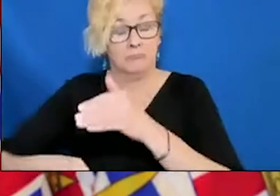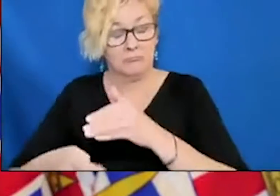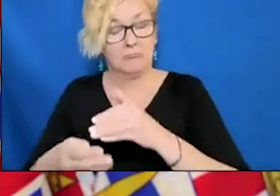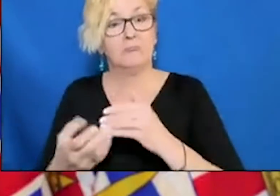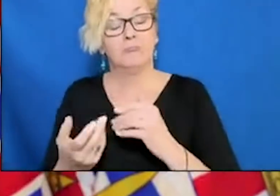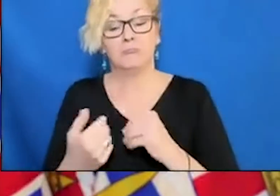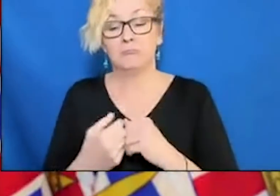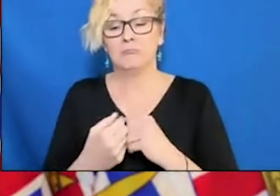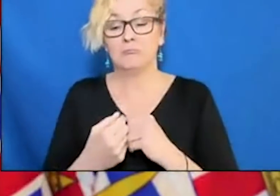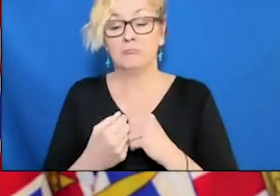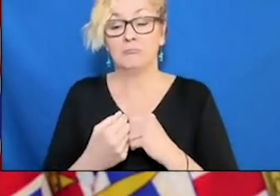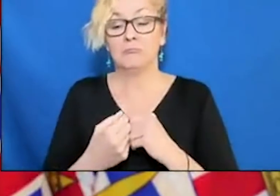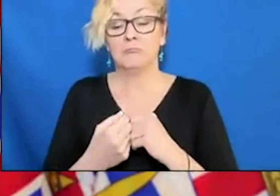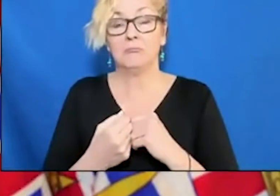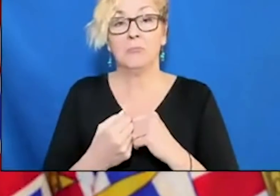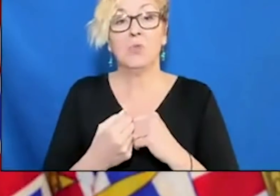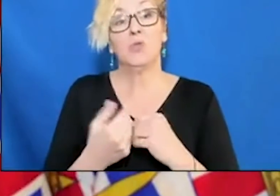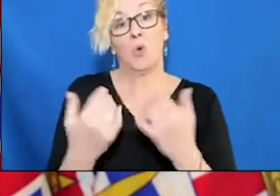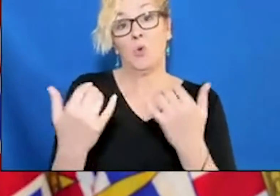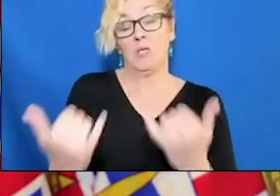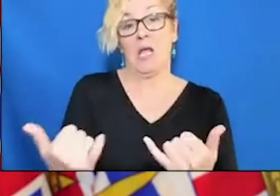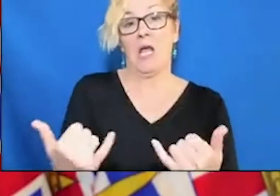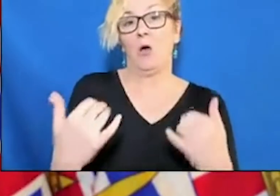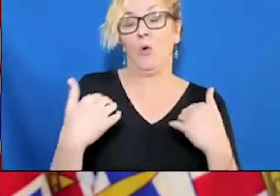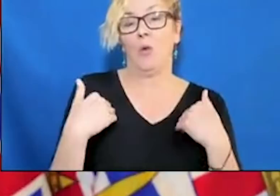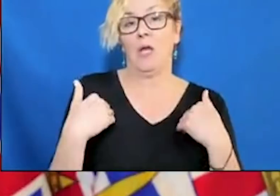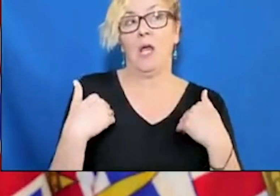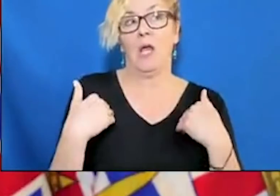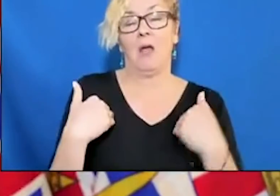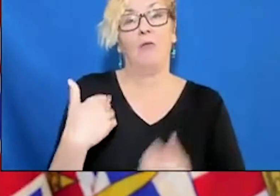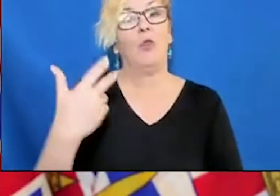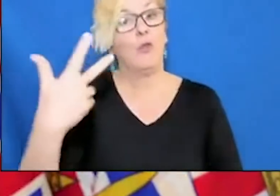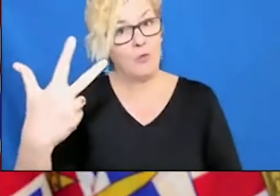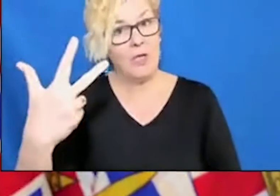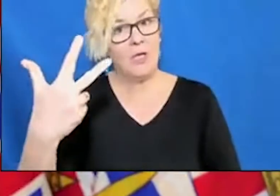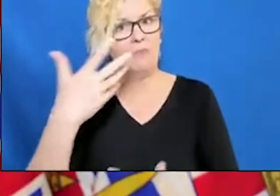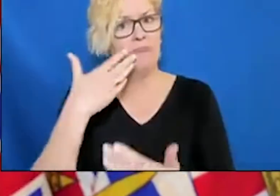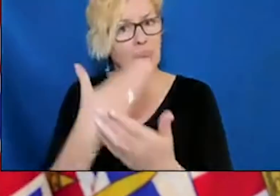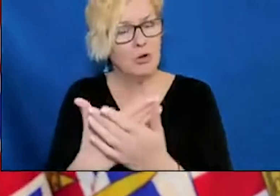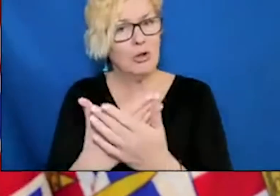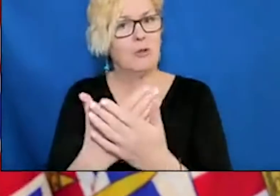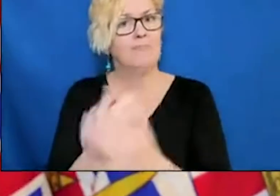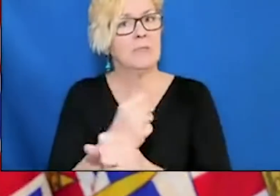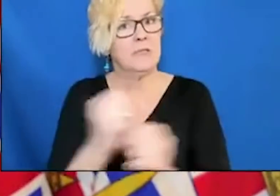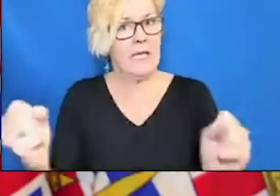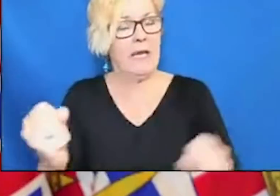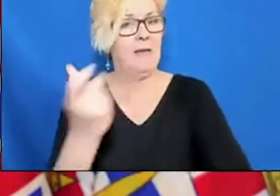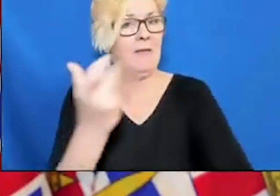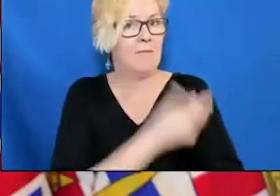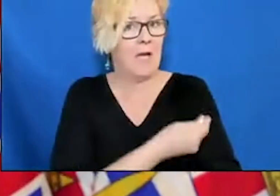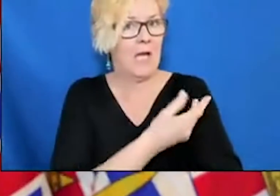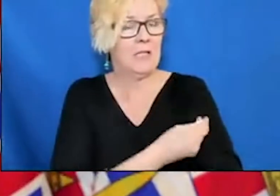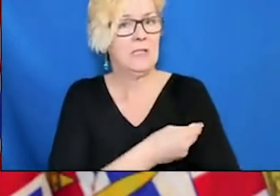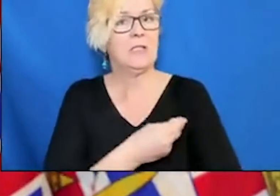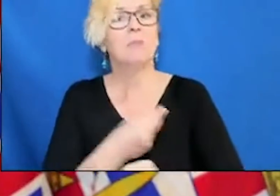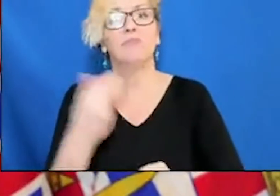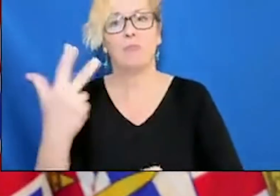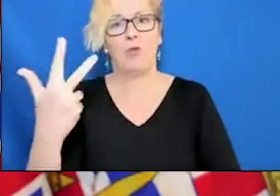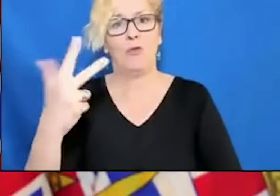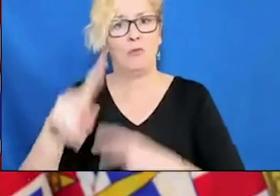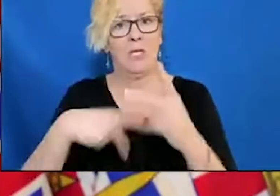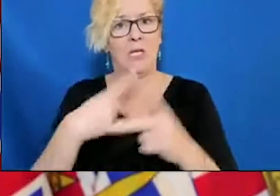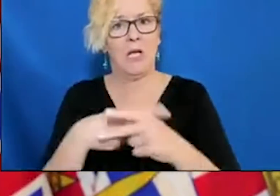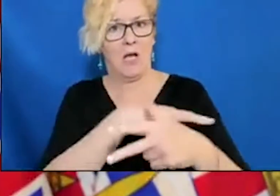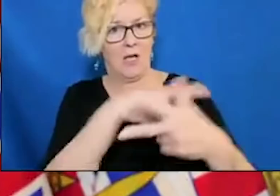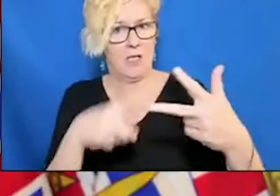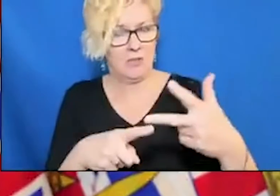about last week, the fact that we now have 3 safe and effective vaccines and that we're able to use in several